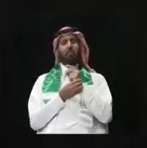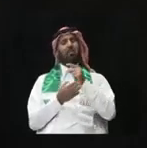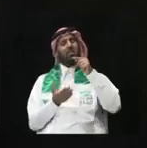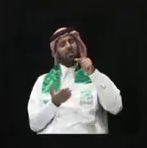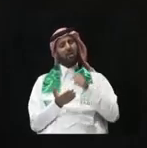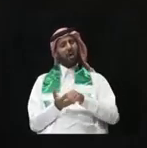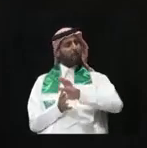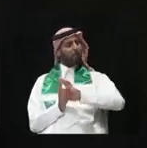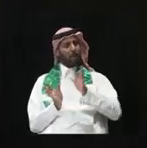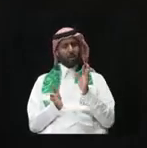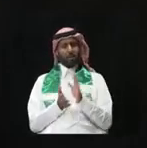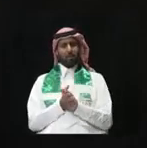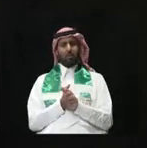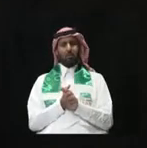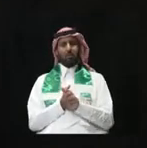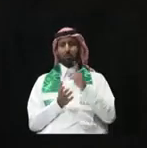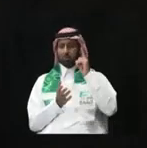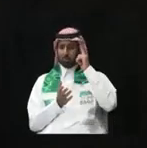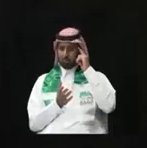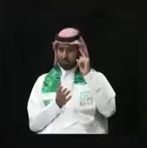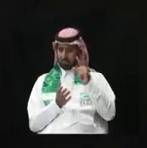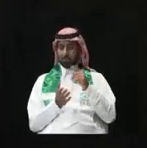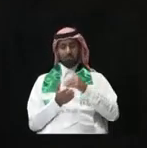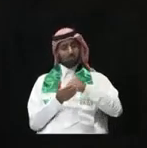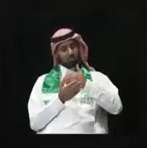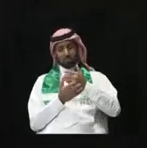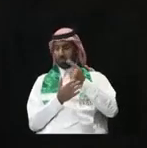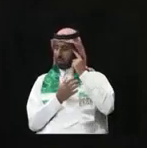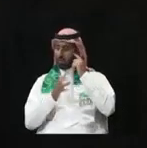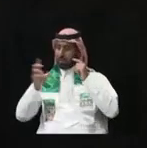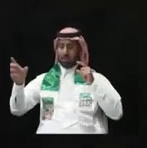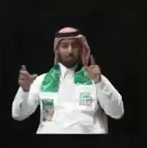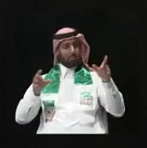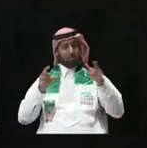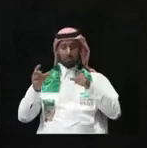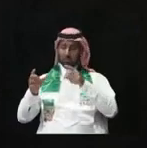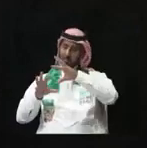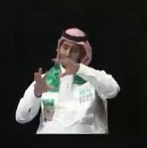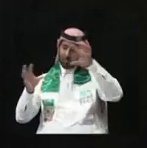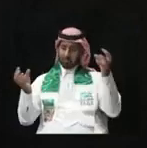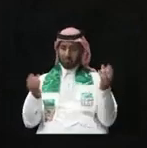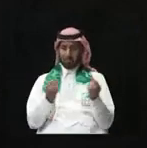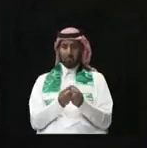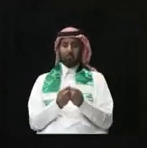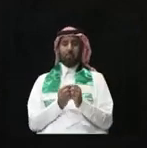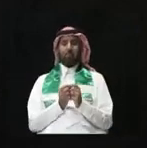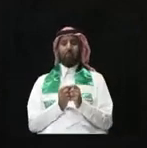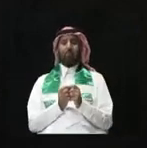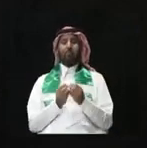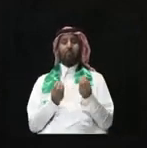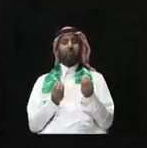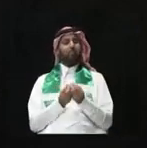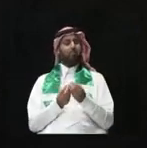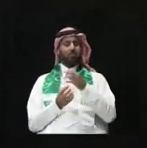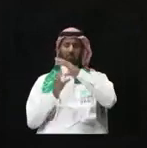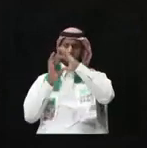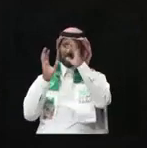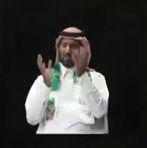click. And the good thing, it is accessible and it connects people from all over the